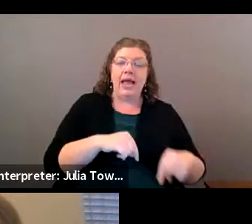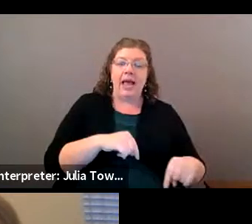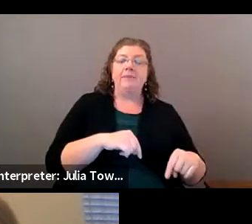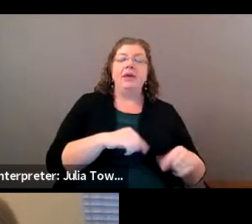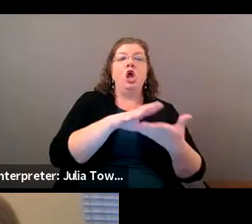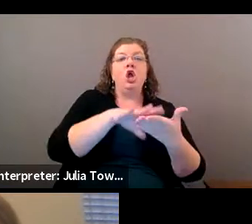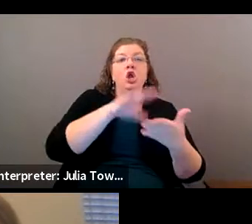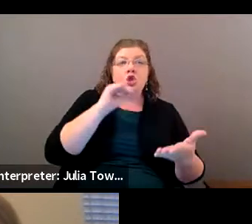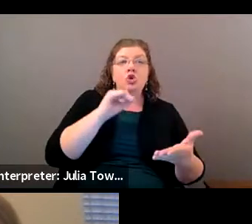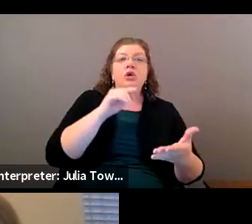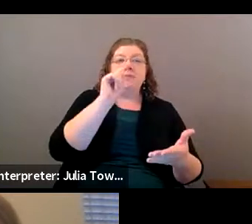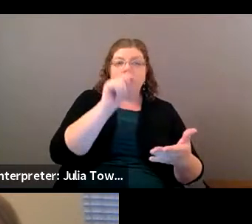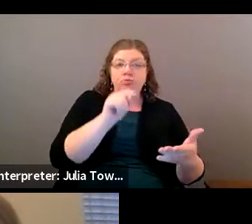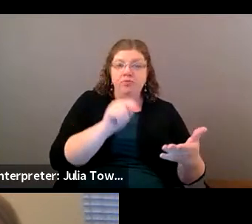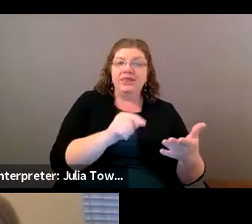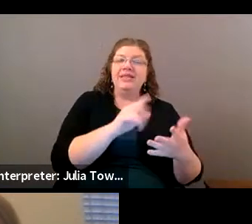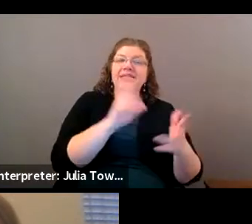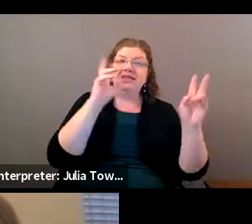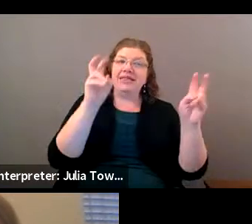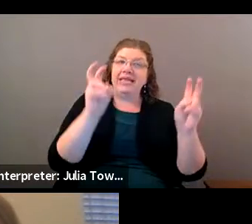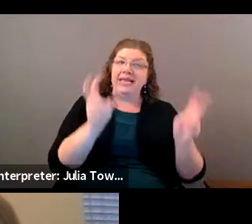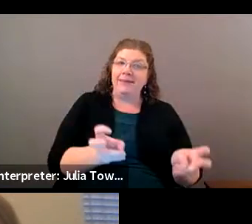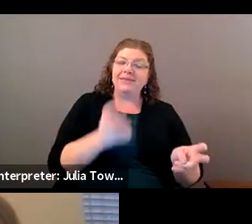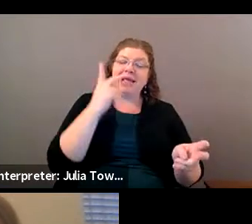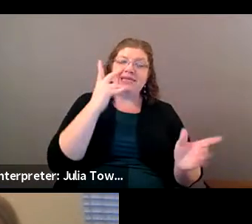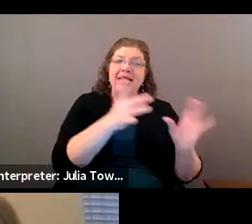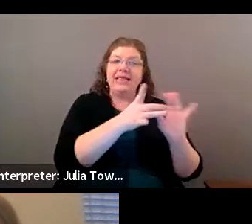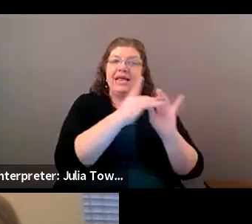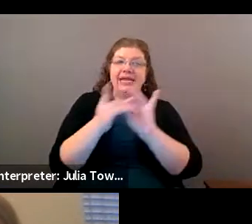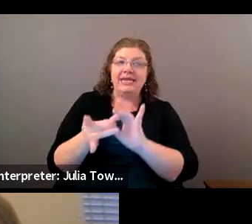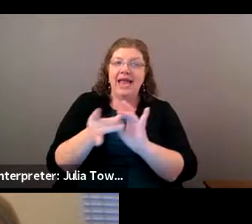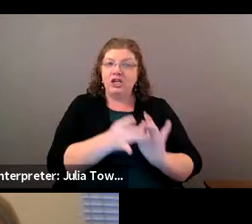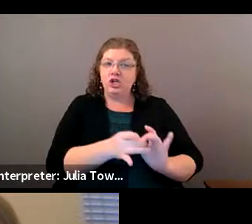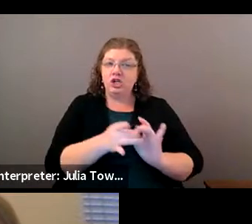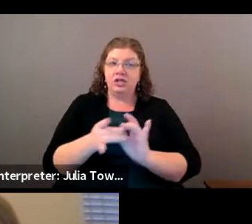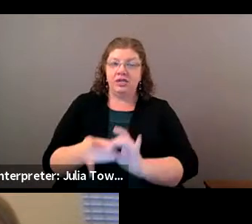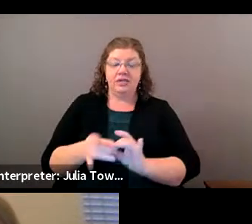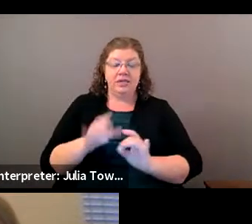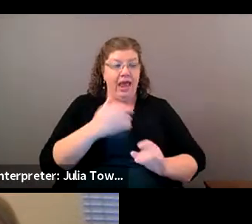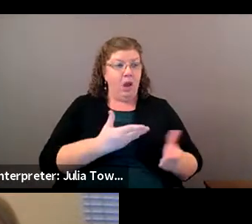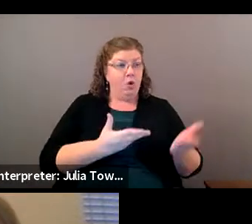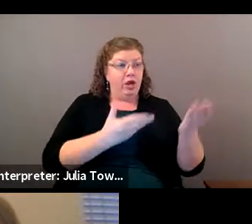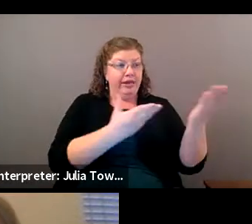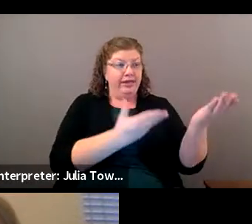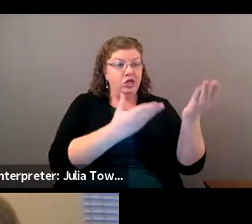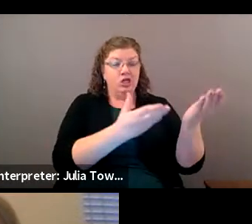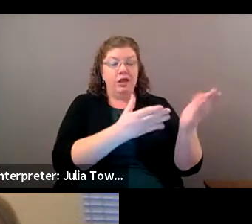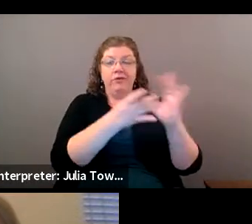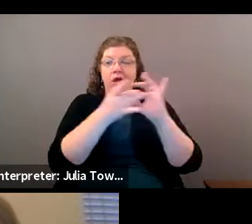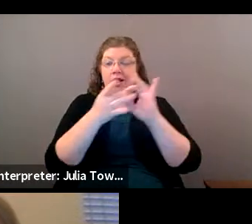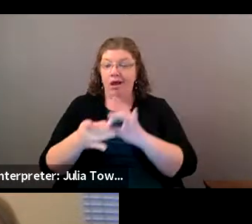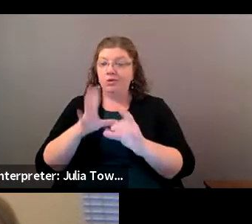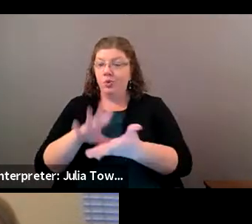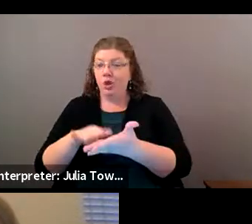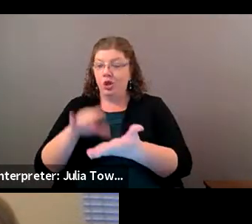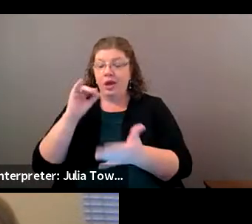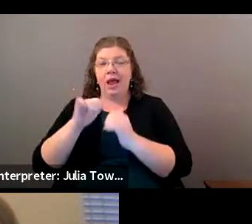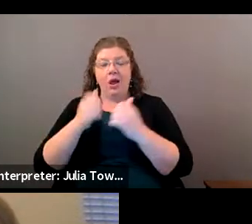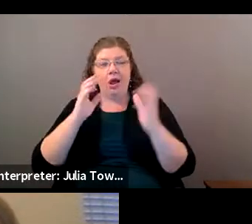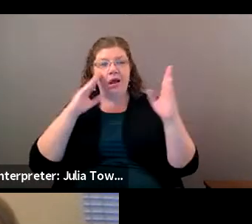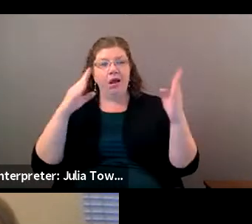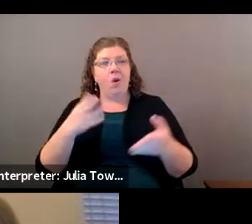learn about these themes and really see the connection of our initiatives so that they understand why we're focusing